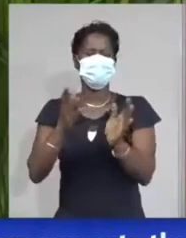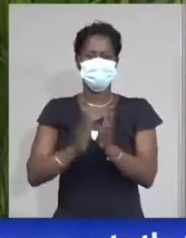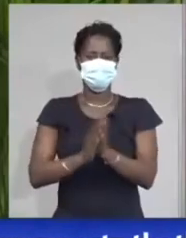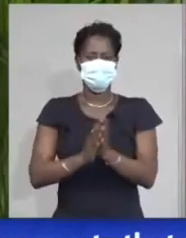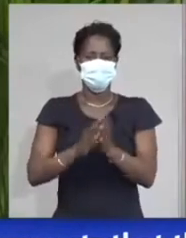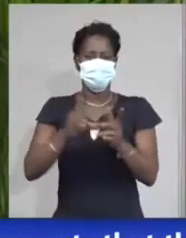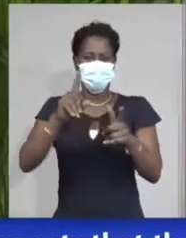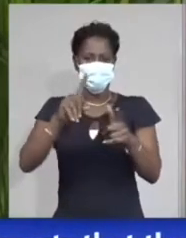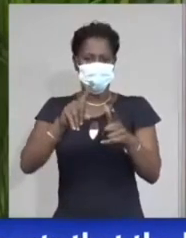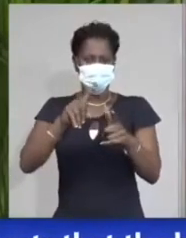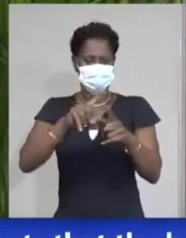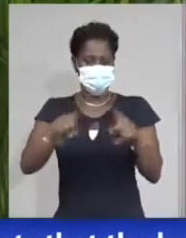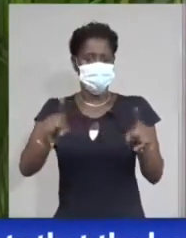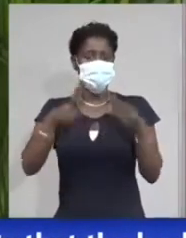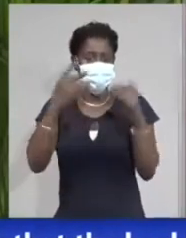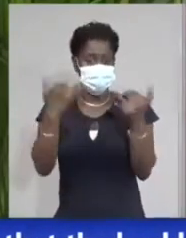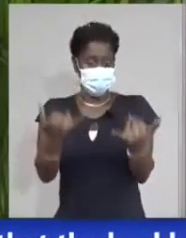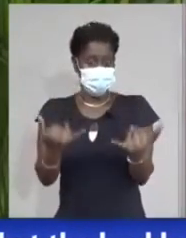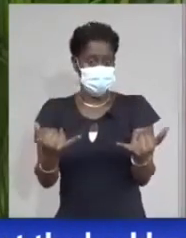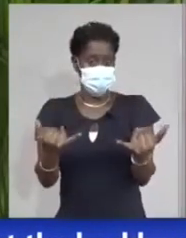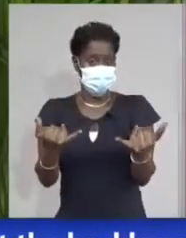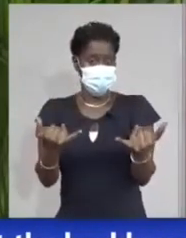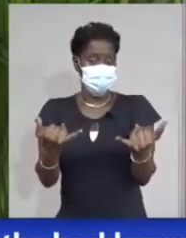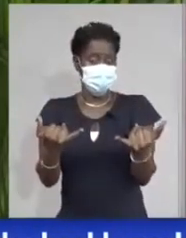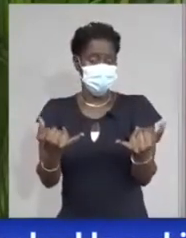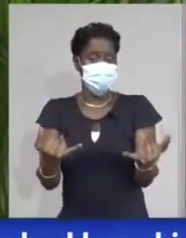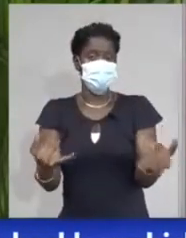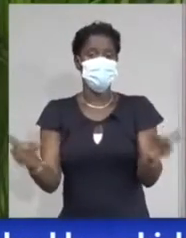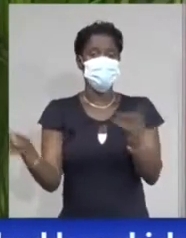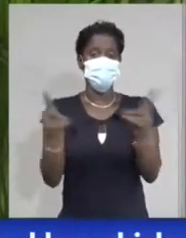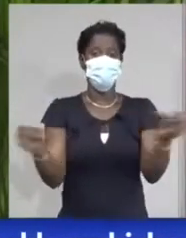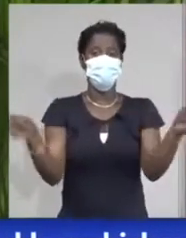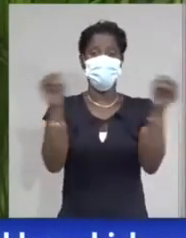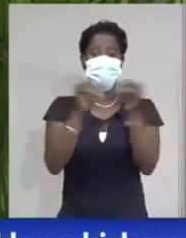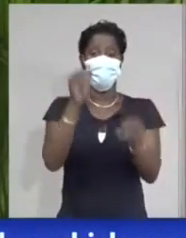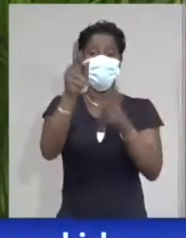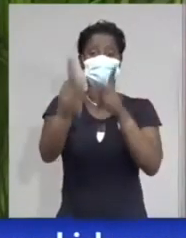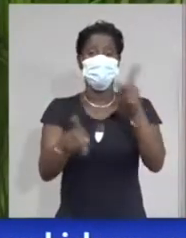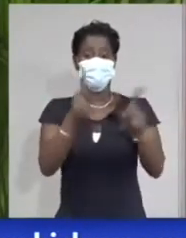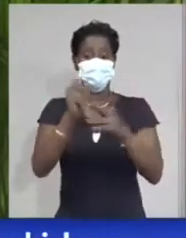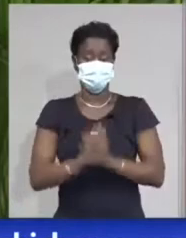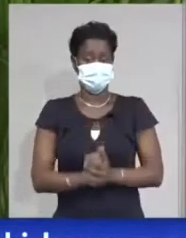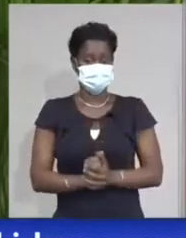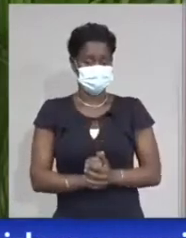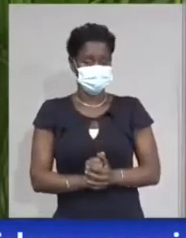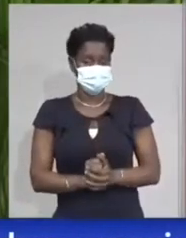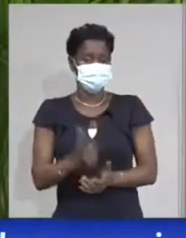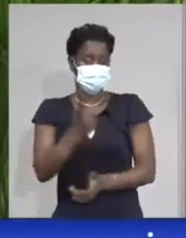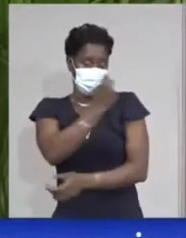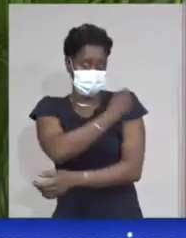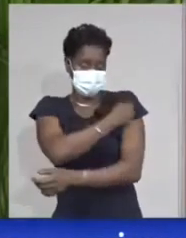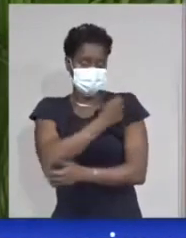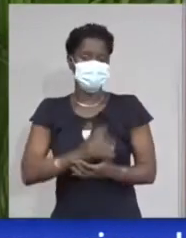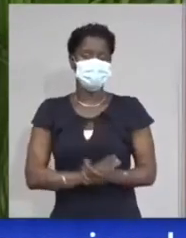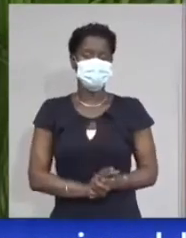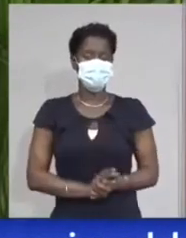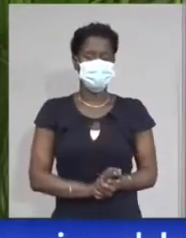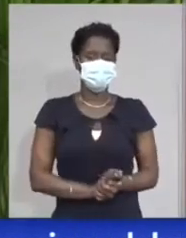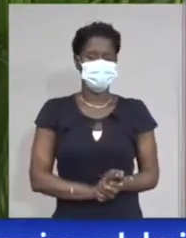COVAX facility because we are awaiting our first batch of doses from them. And they indicated that we would get our